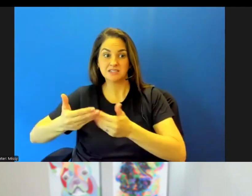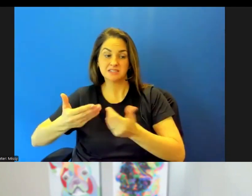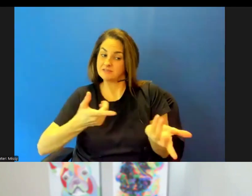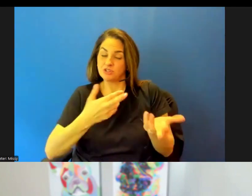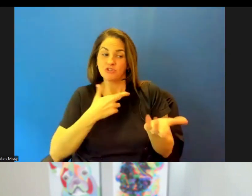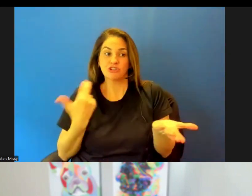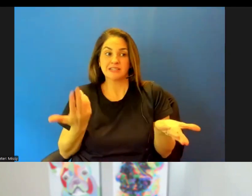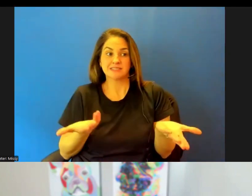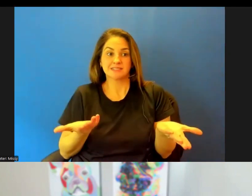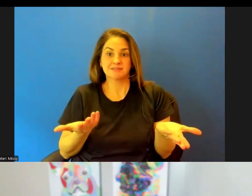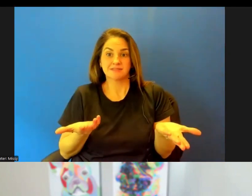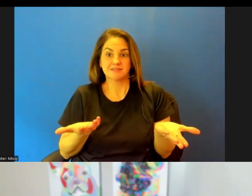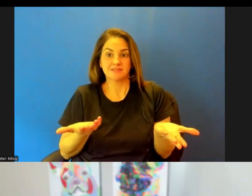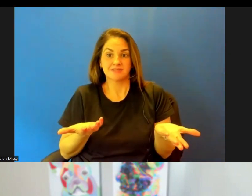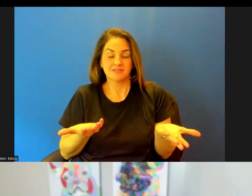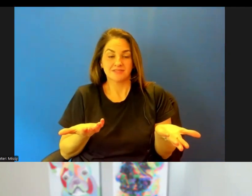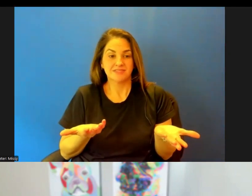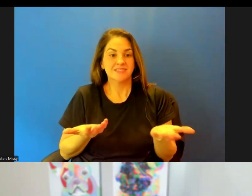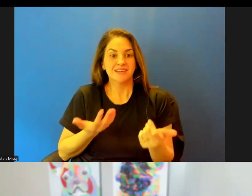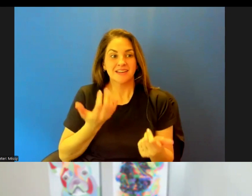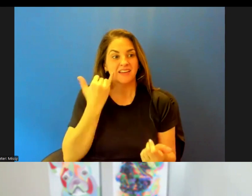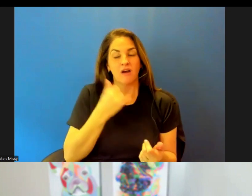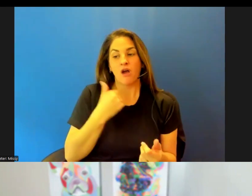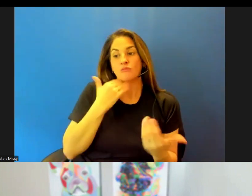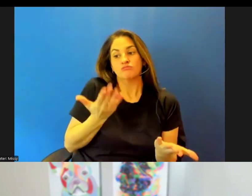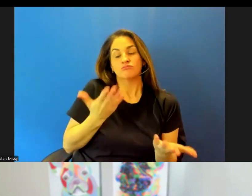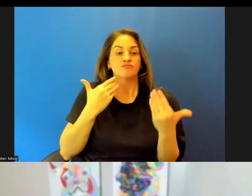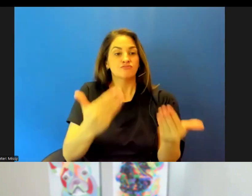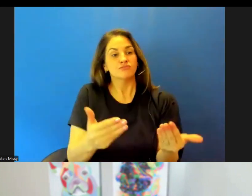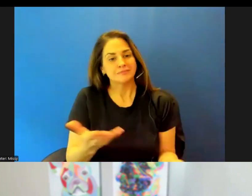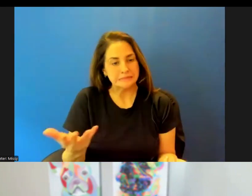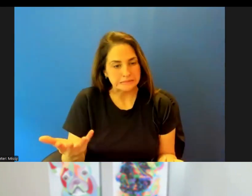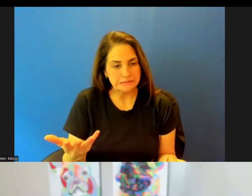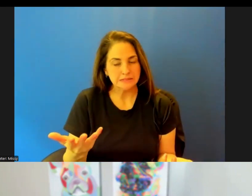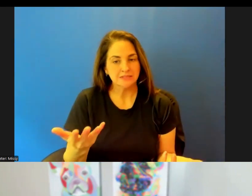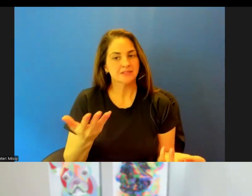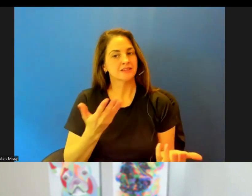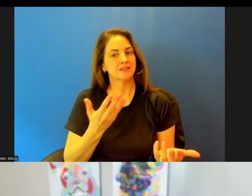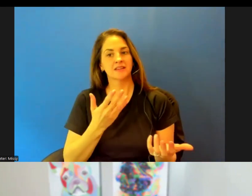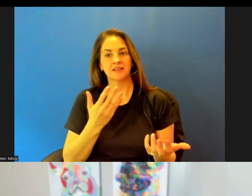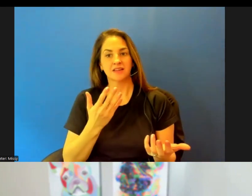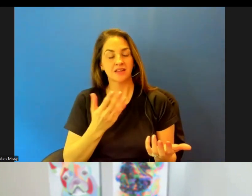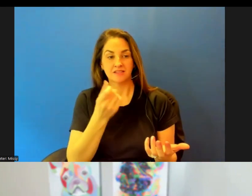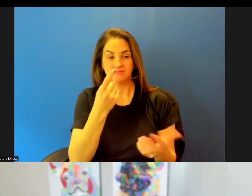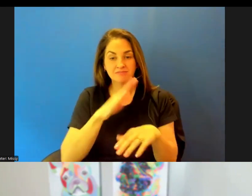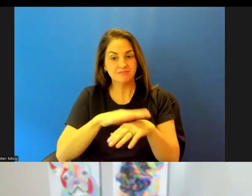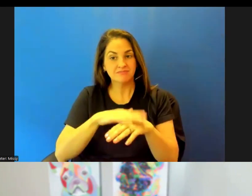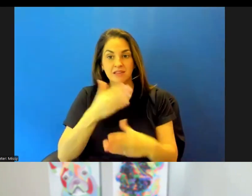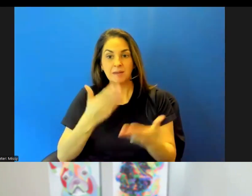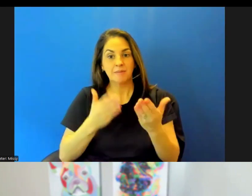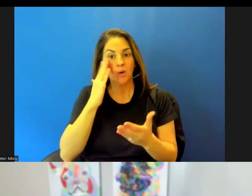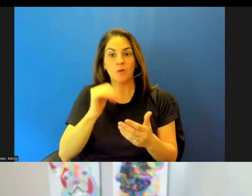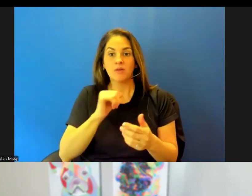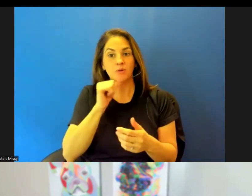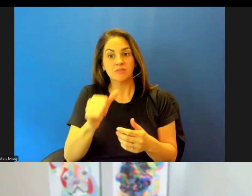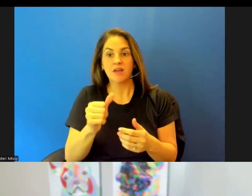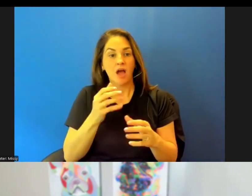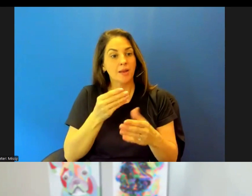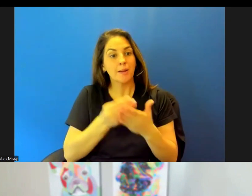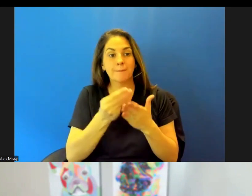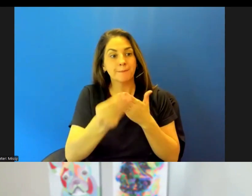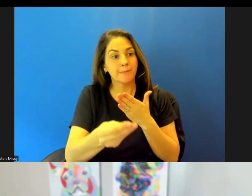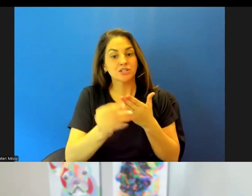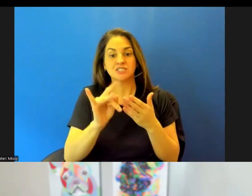okay. A lot of people Mm-hmm. have said, like, we will not go through a procurement process if we can't actually test it. Like,